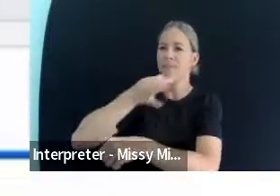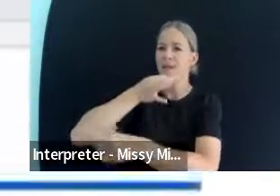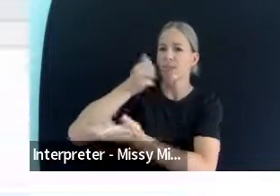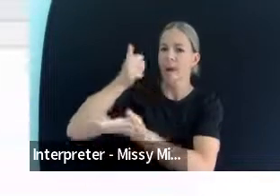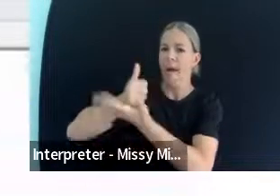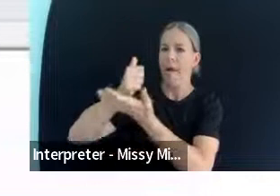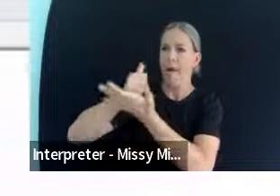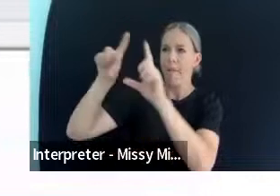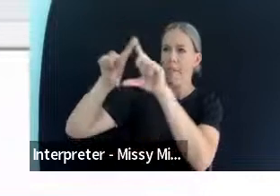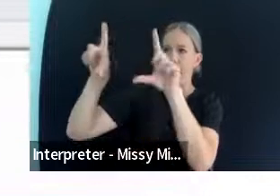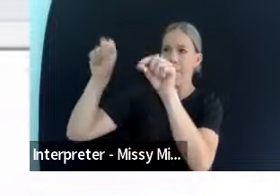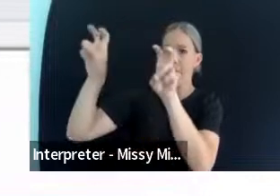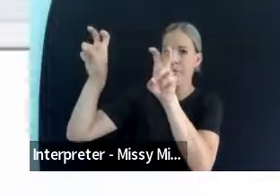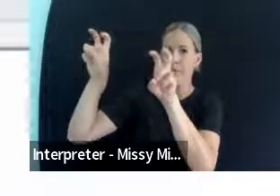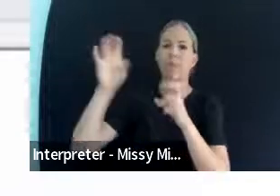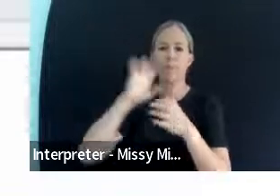help you.